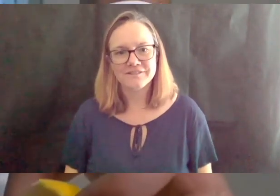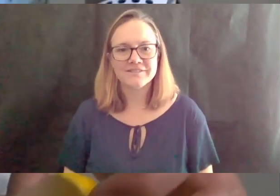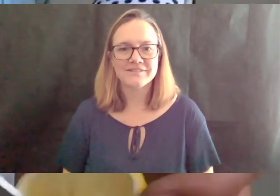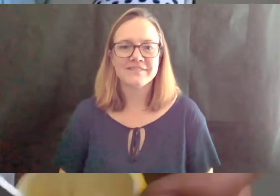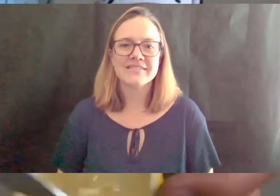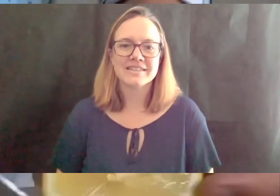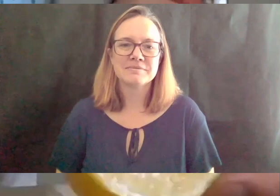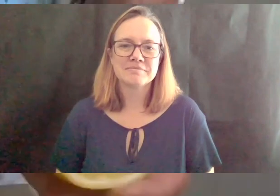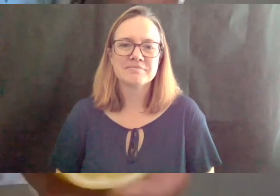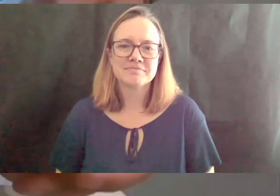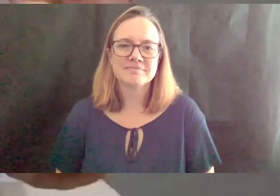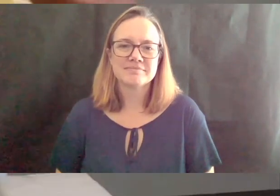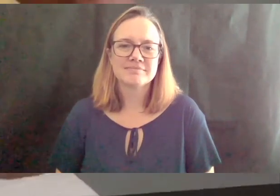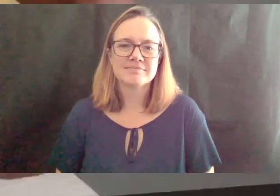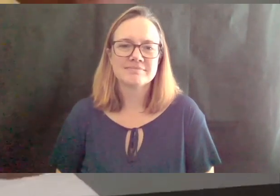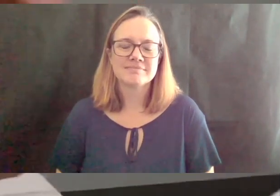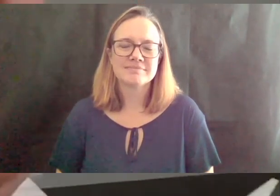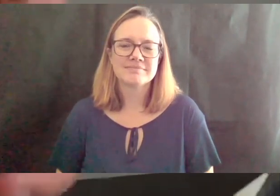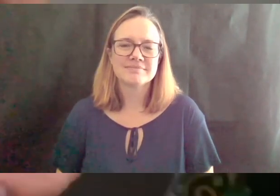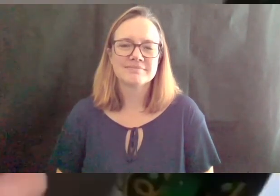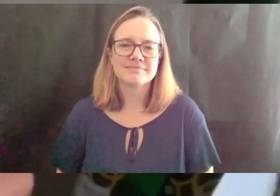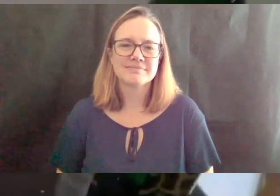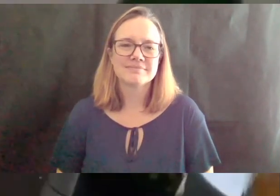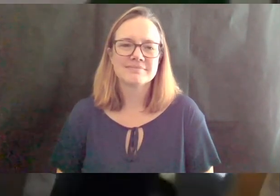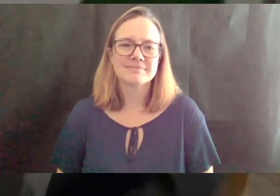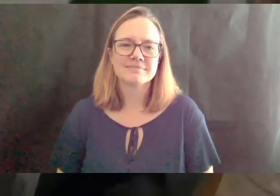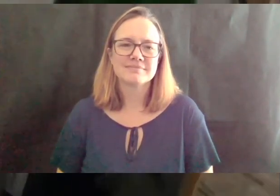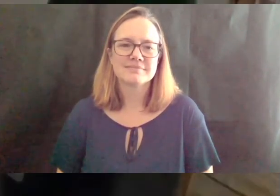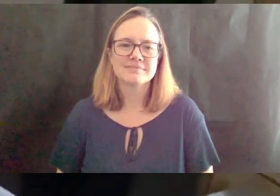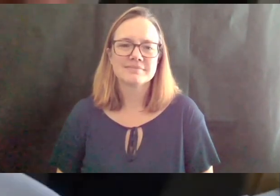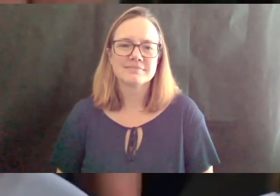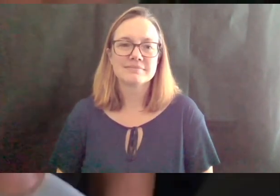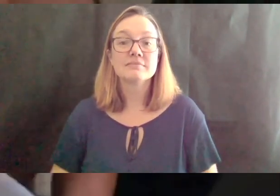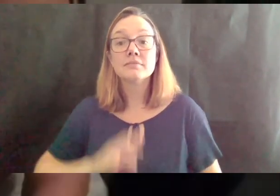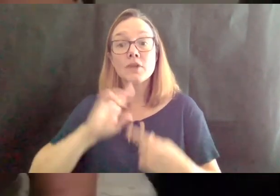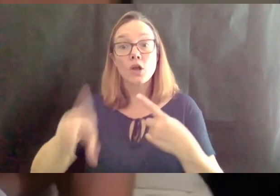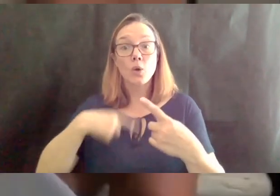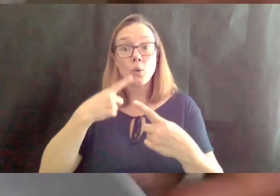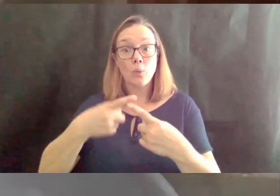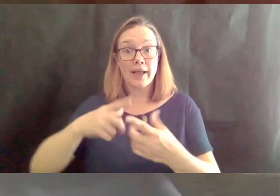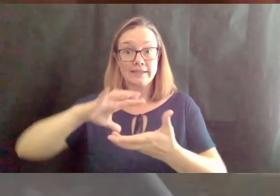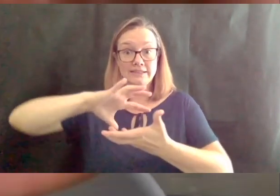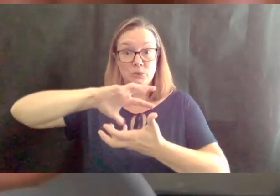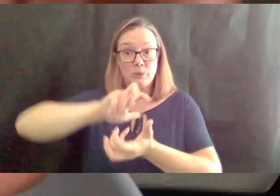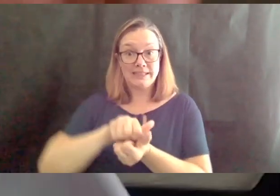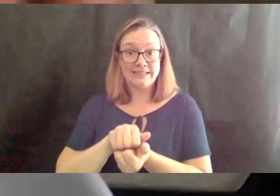poking out right there, try to get that out. Otherwise, when you're juicing the lemon,